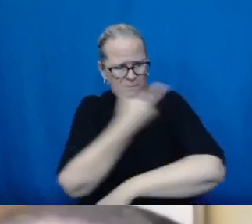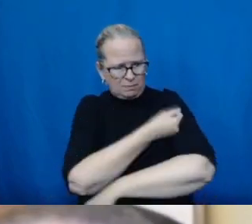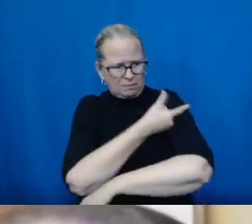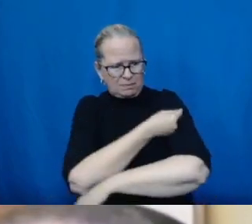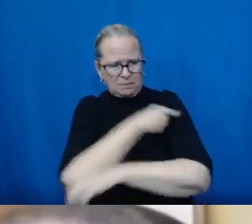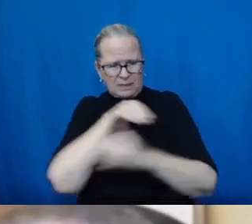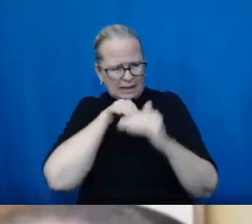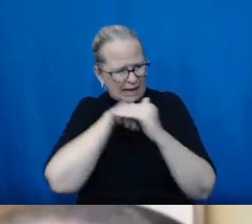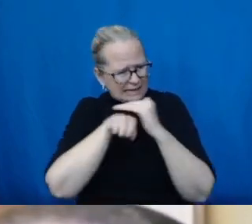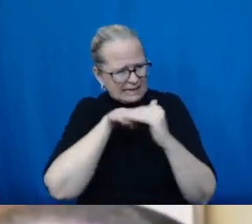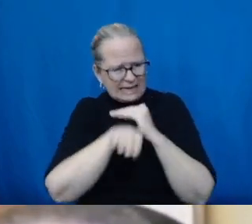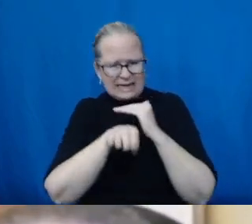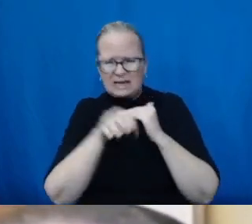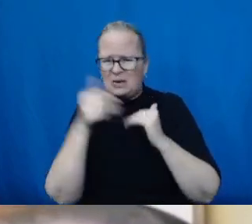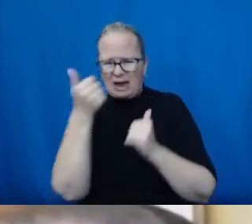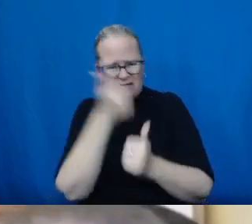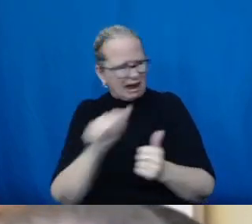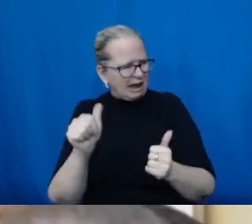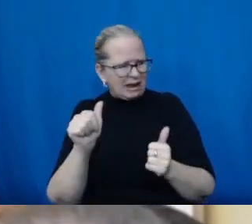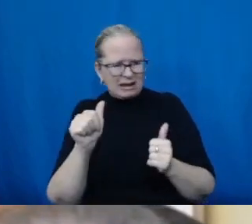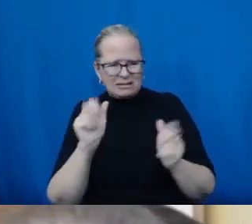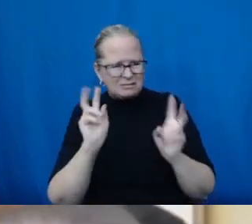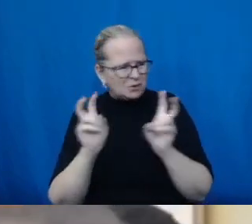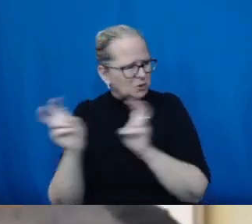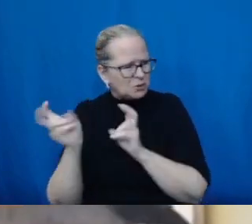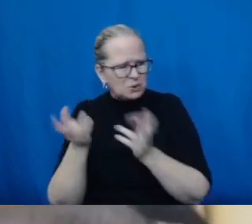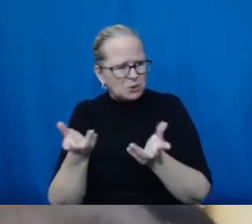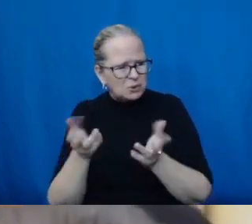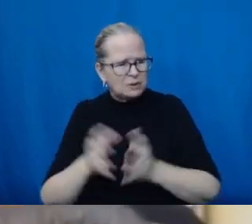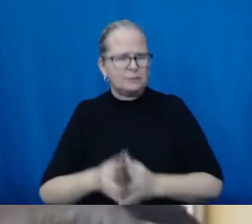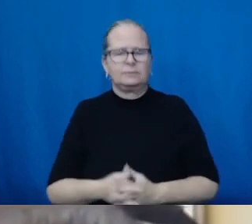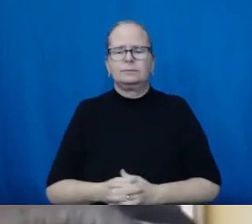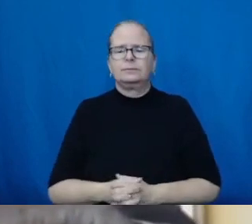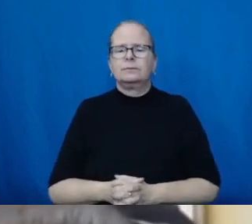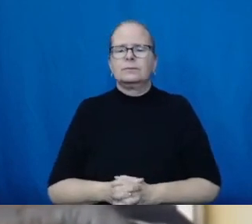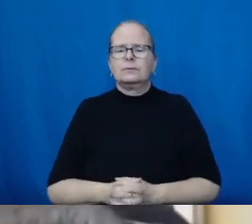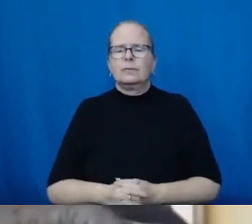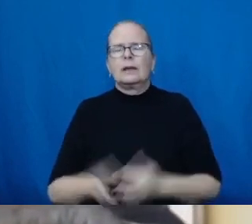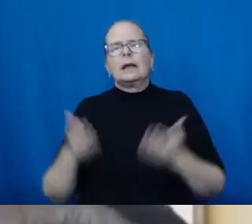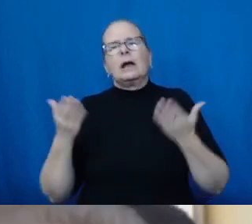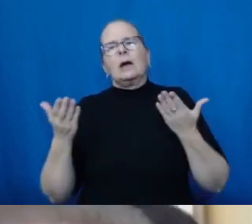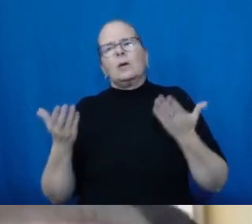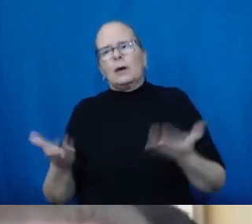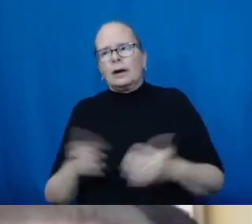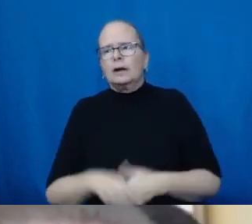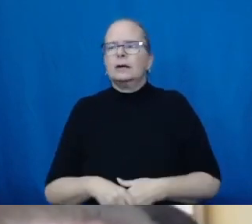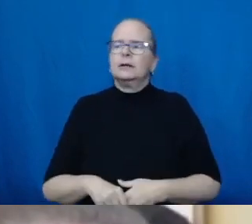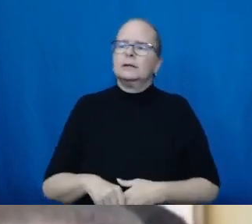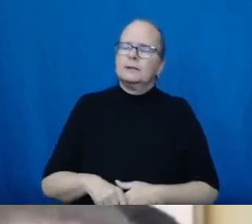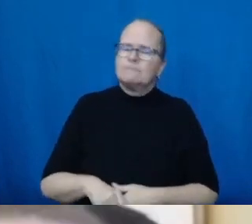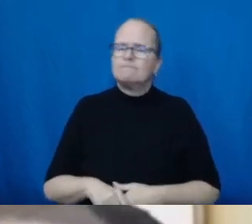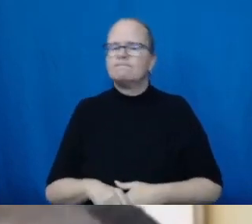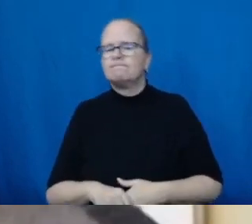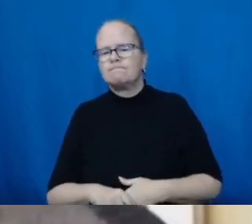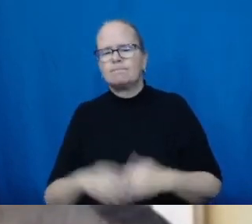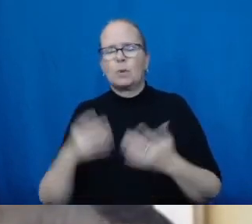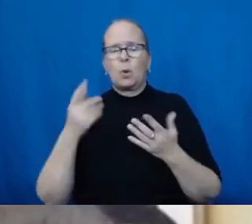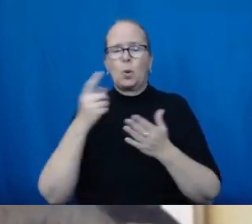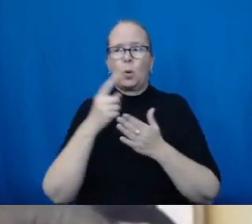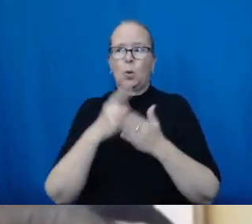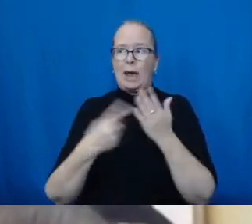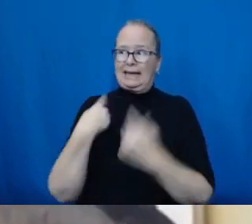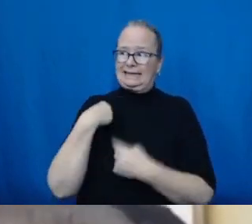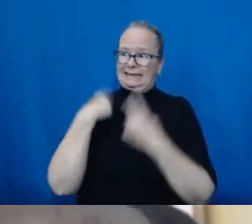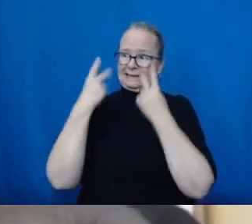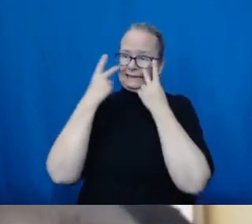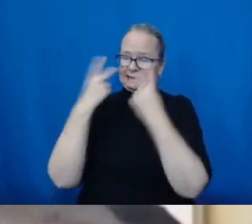I think a lot of what I seem to sort of be beating the drum about on this subject is the need for more nuance in how we think